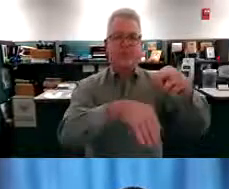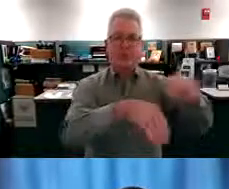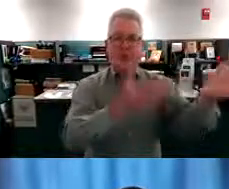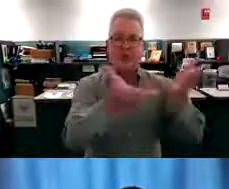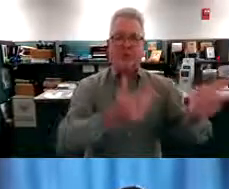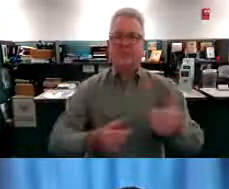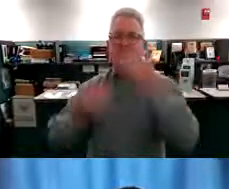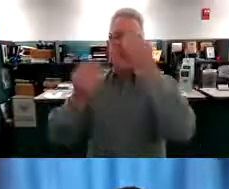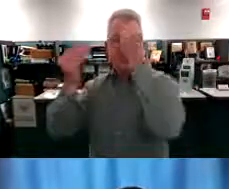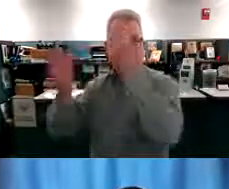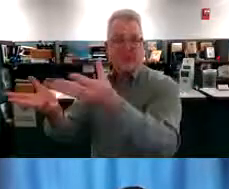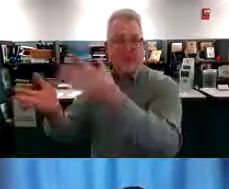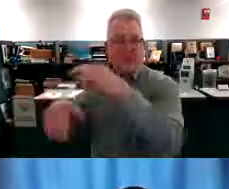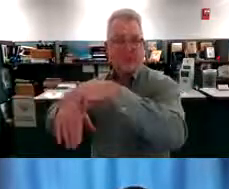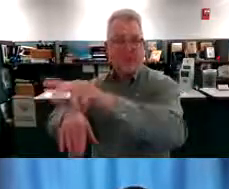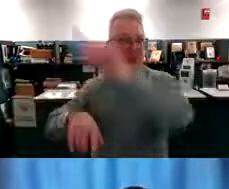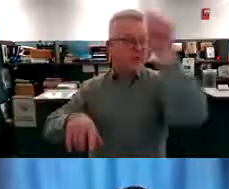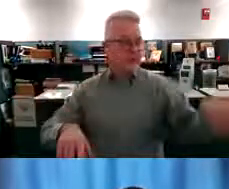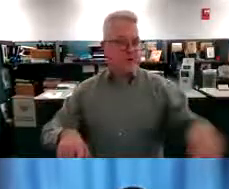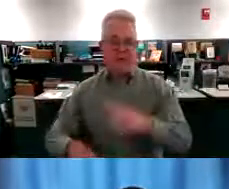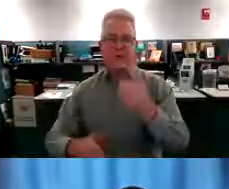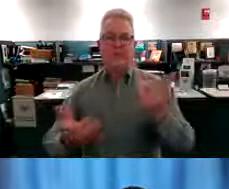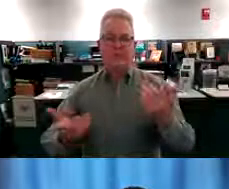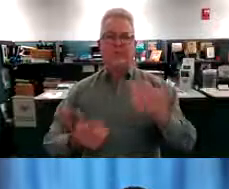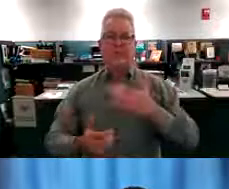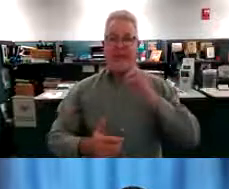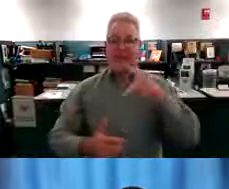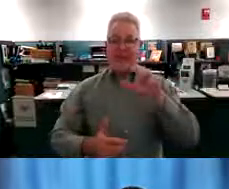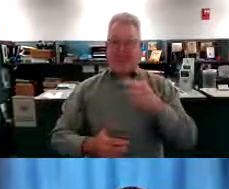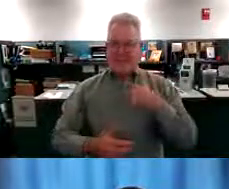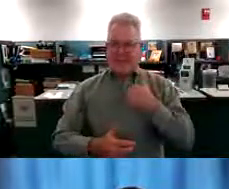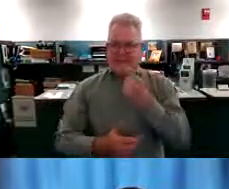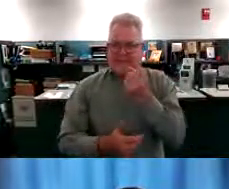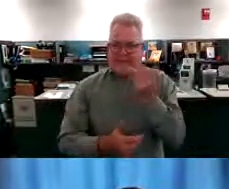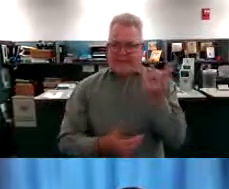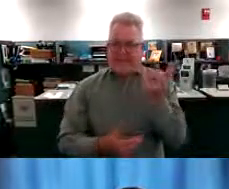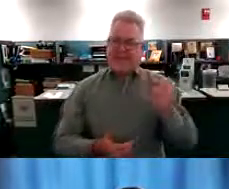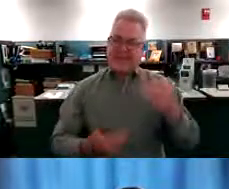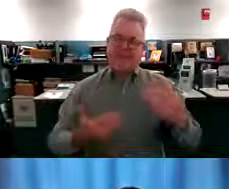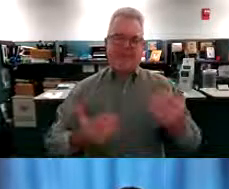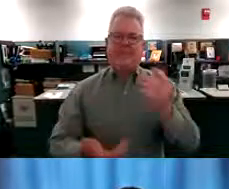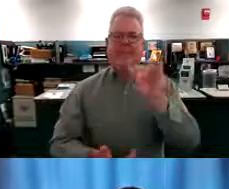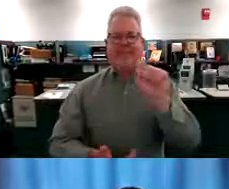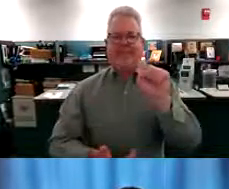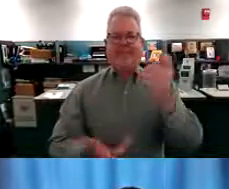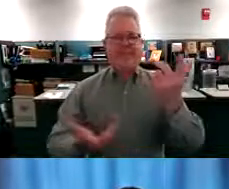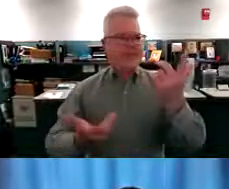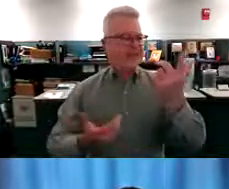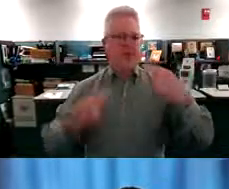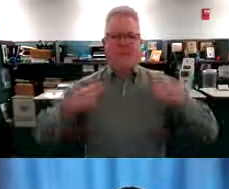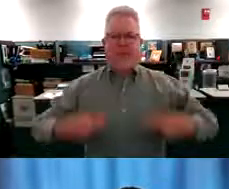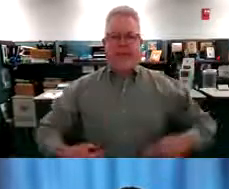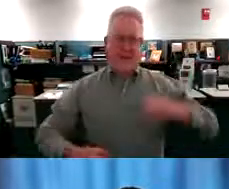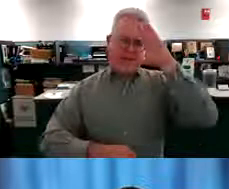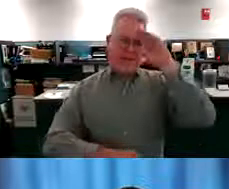all public policies, interpreter services, referral. I'd like to see all of it accessible. So